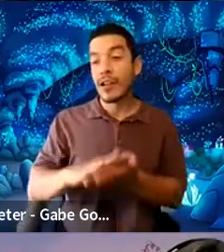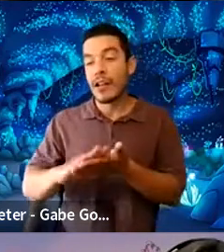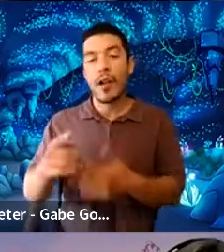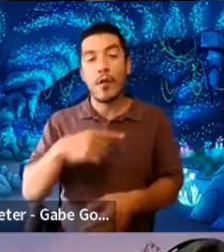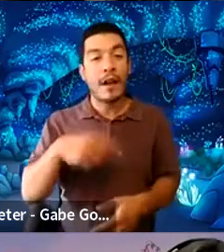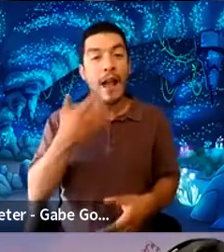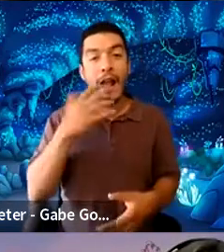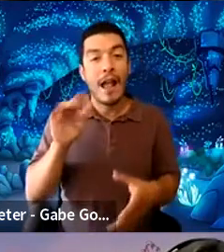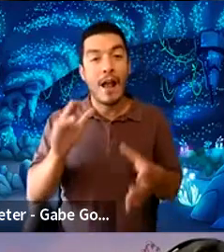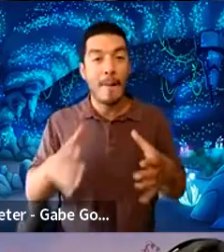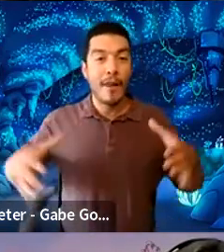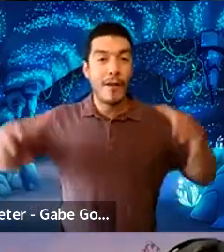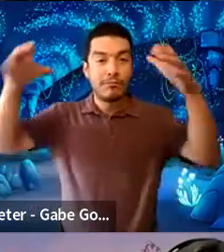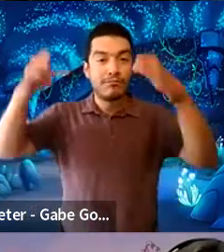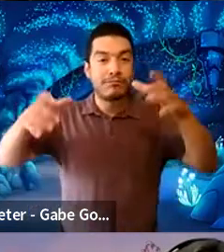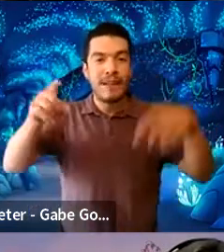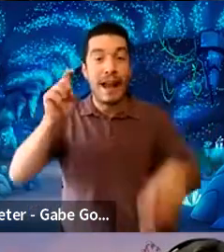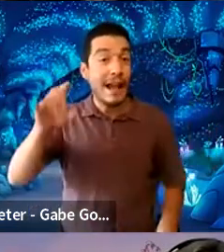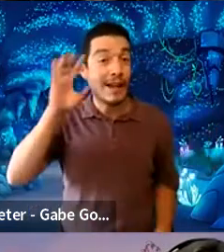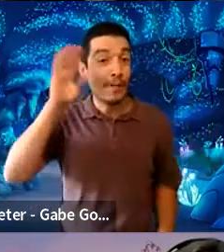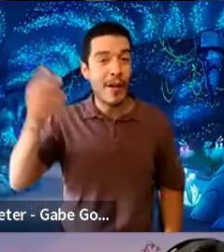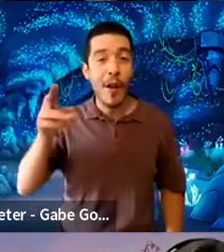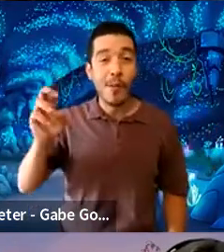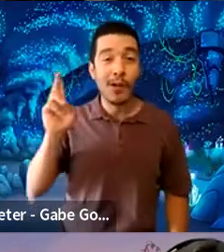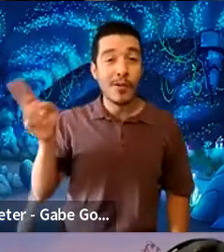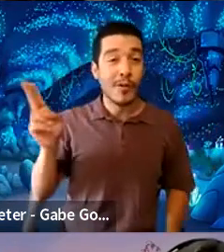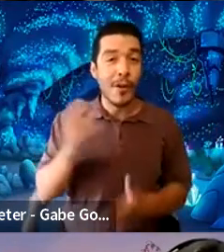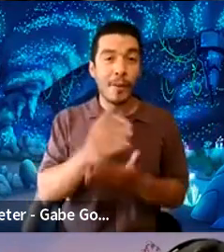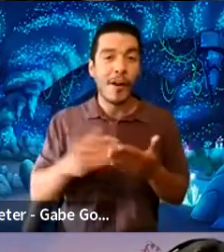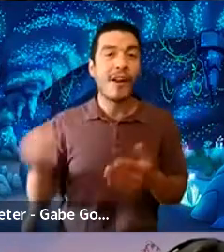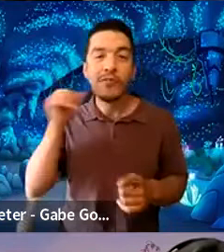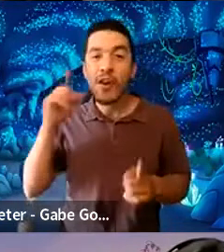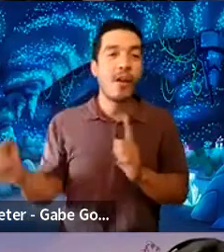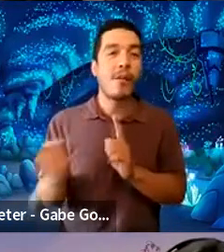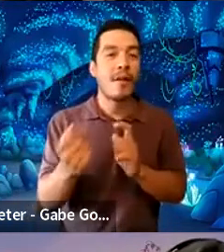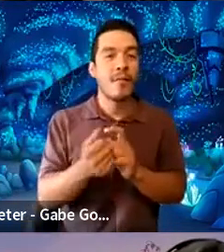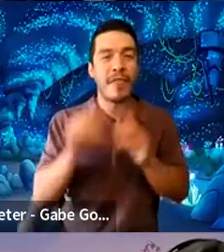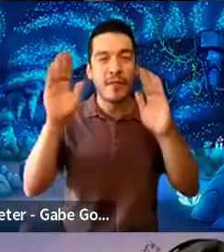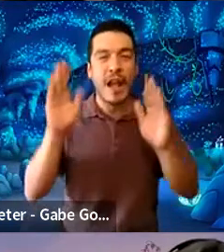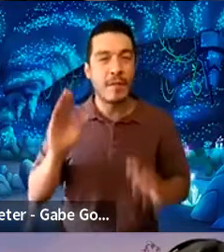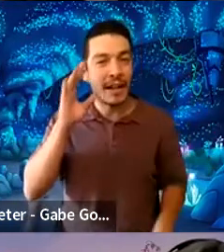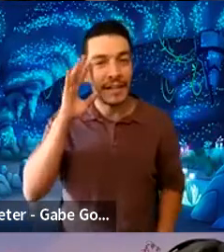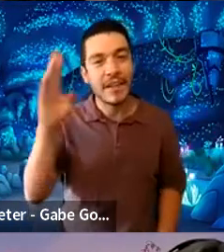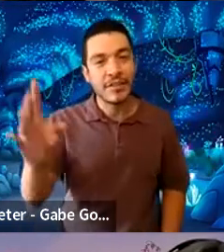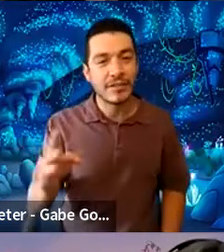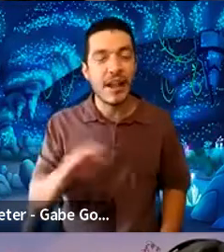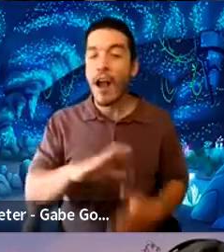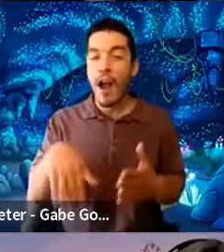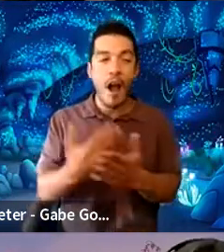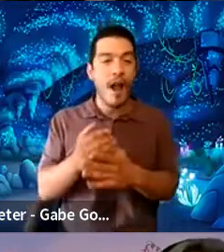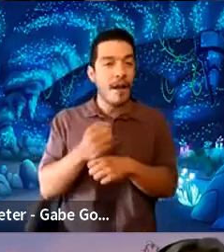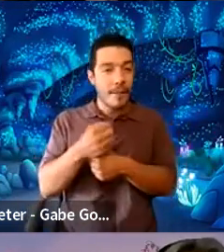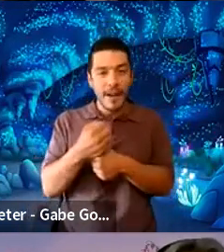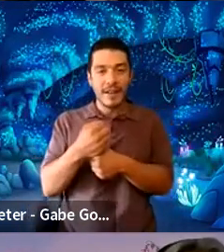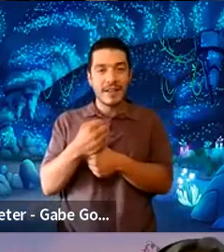air balloon. And it has to be made out of prehistoric parts. And she would come back to us with these amazing inventions, all made. I